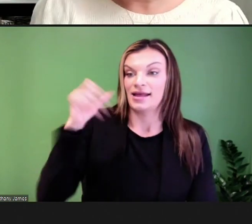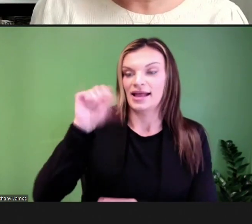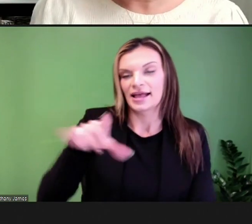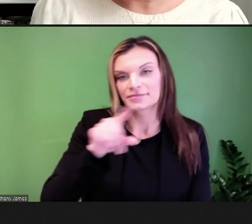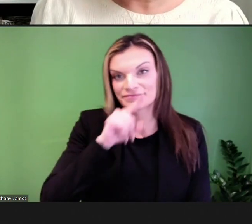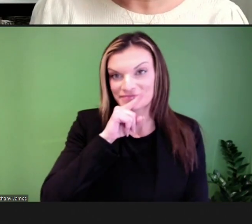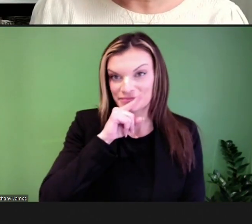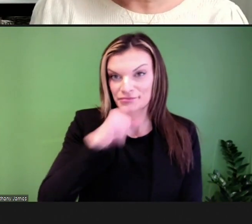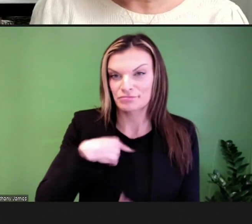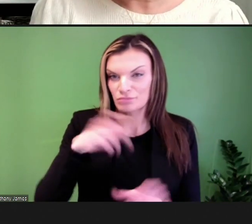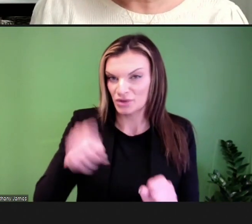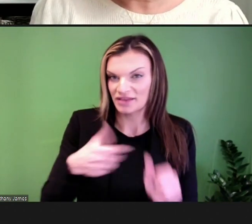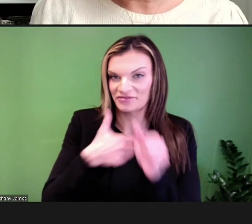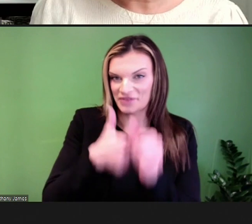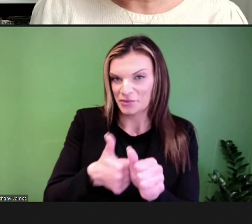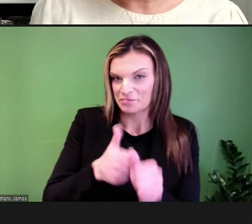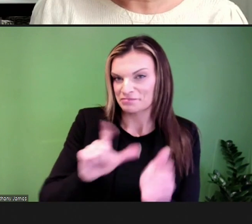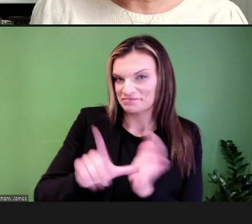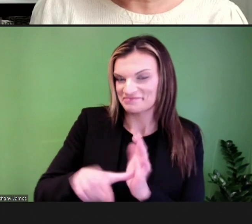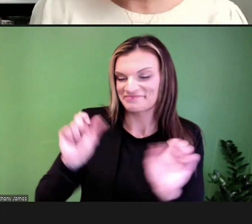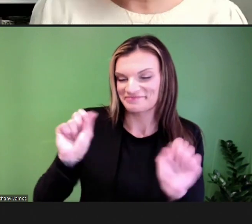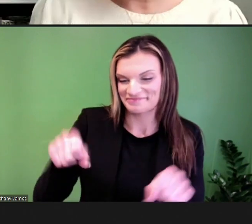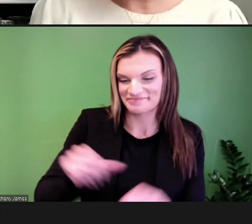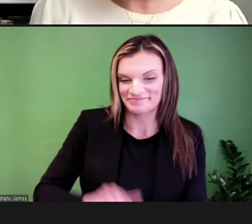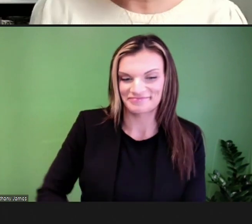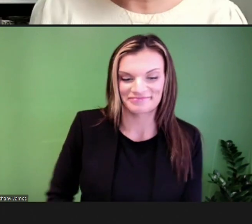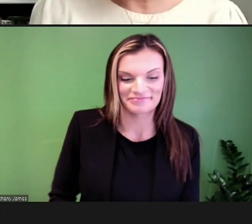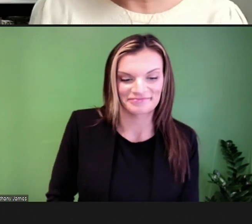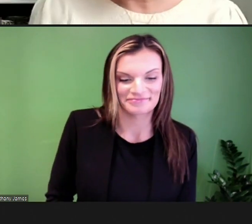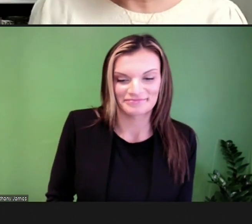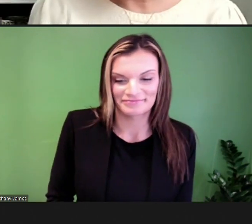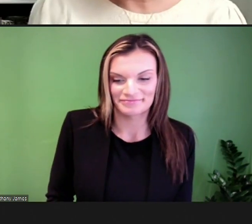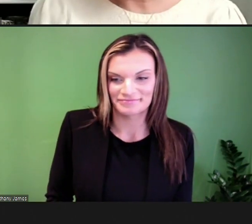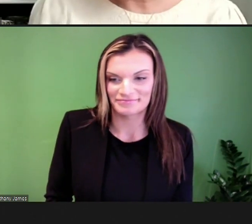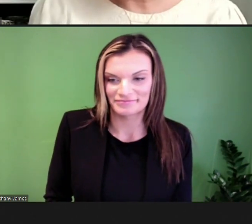We can follow up for that specific question.